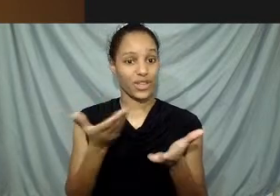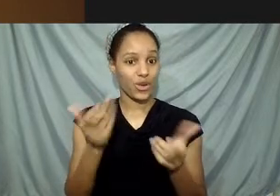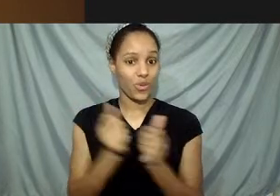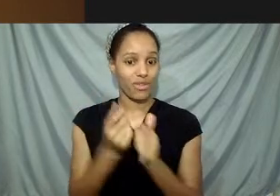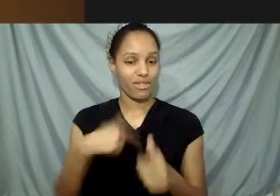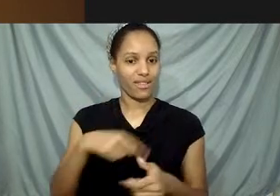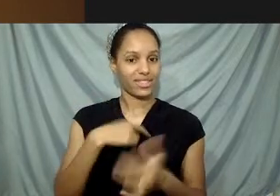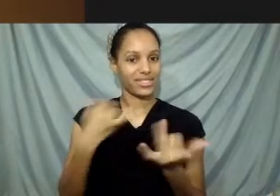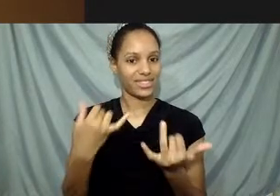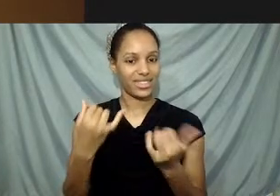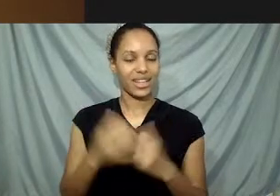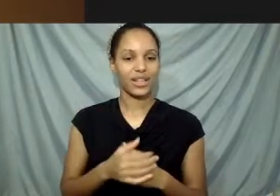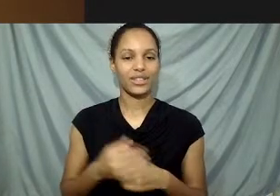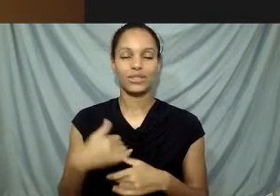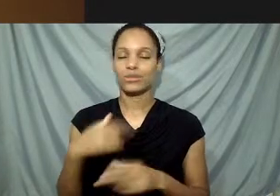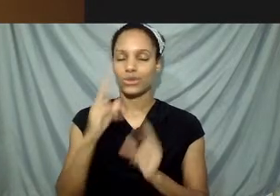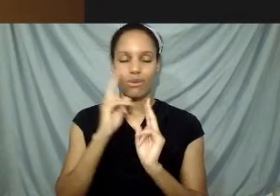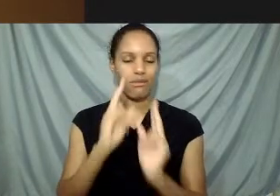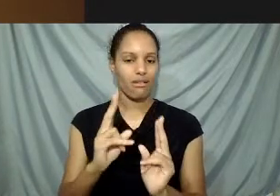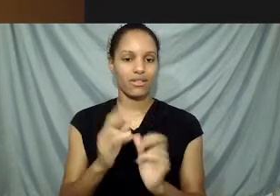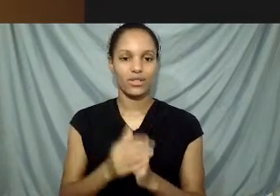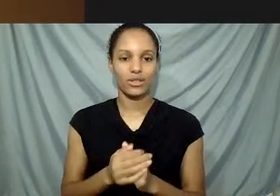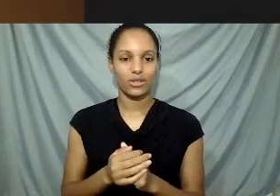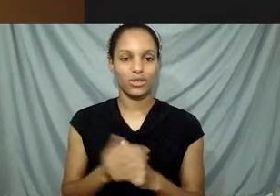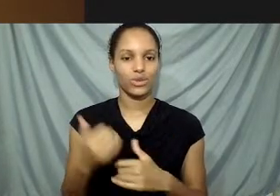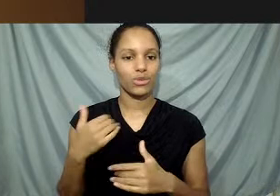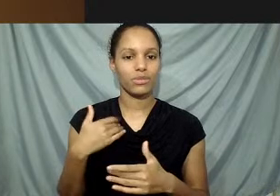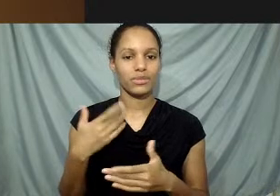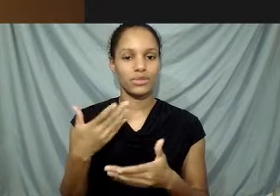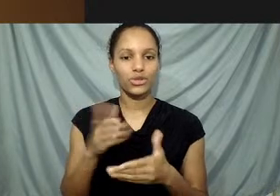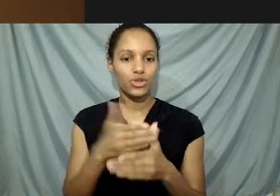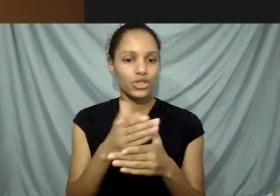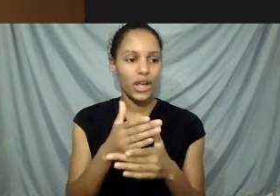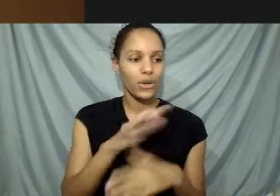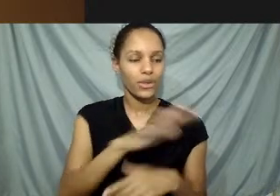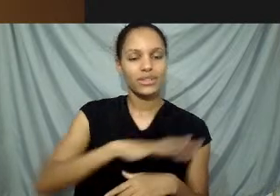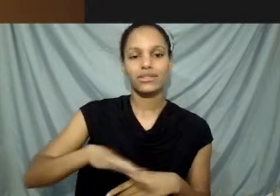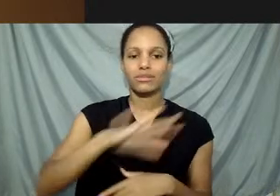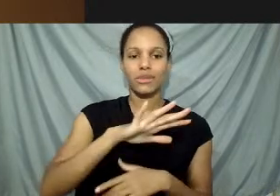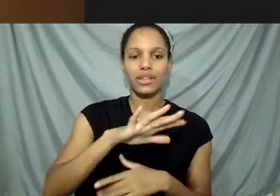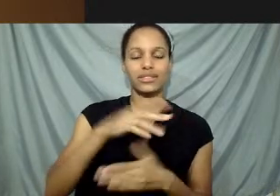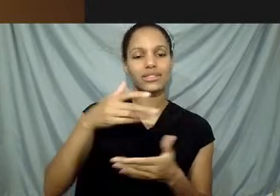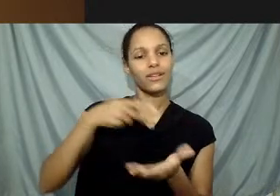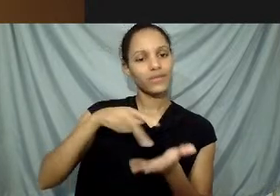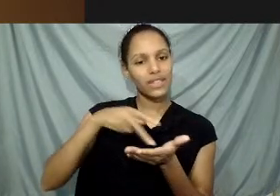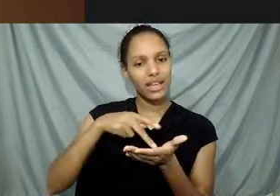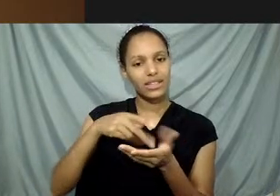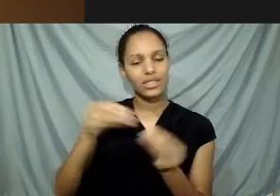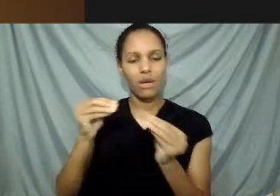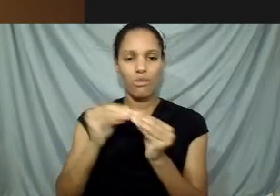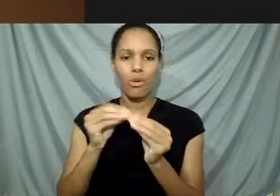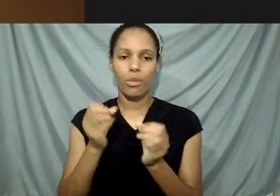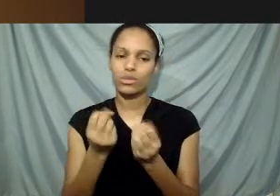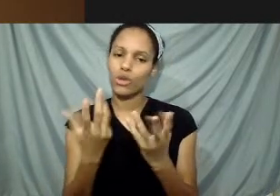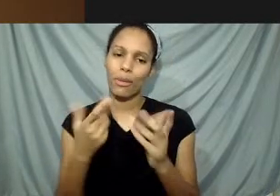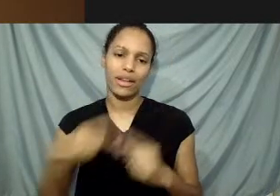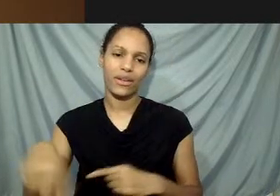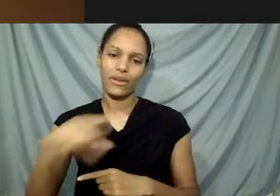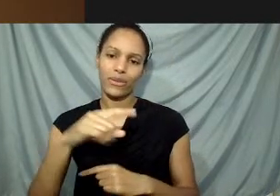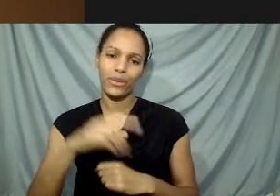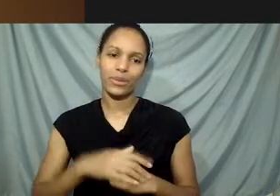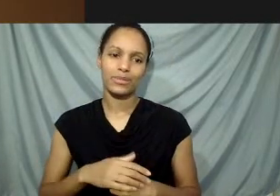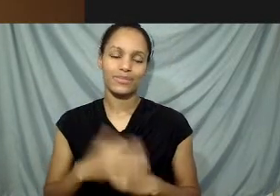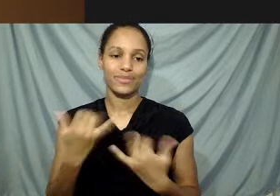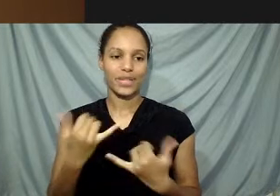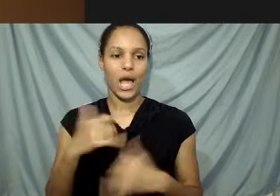am so honored to be in this place of dance and more with so many of you. I turn it over